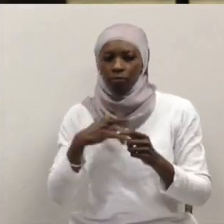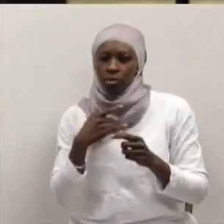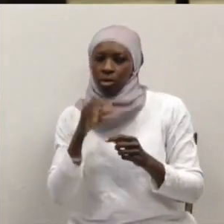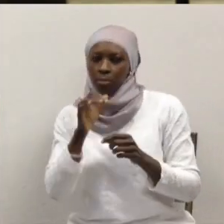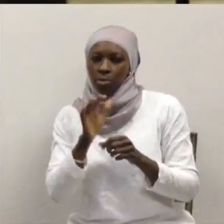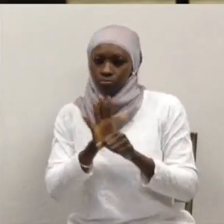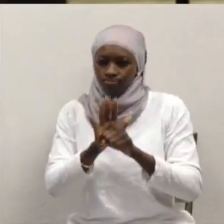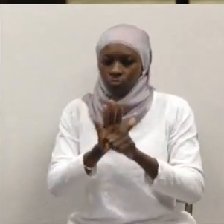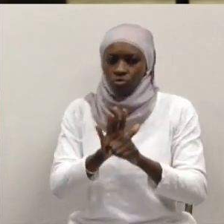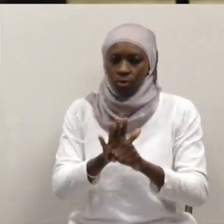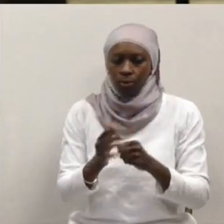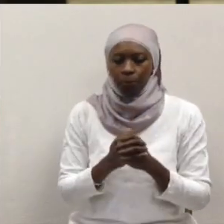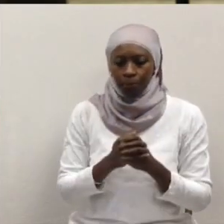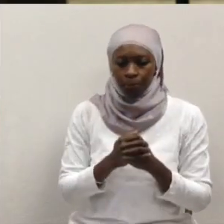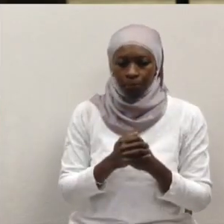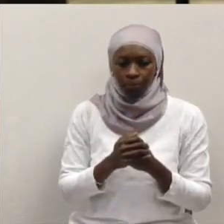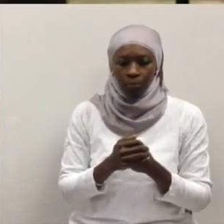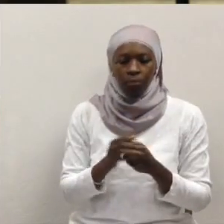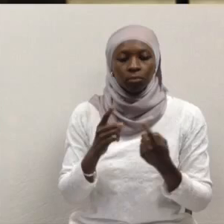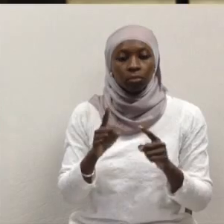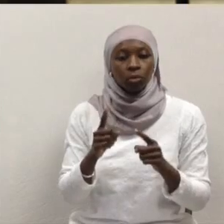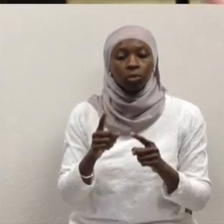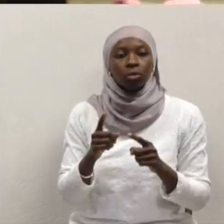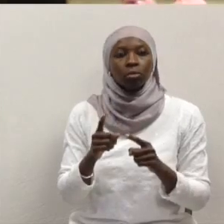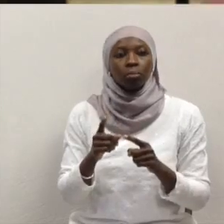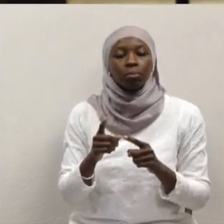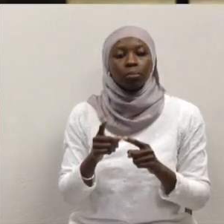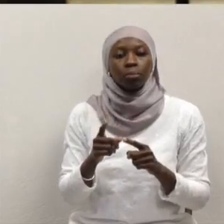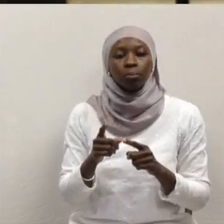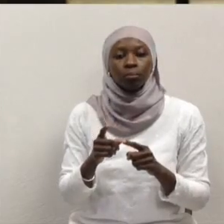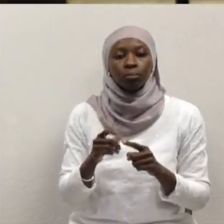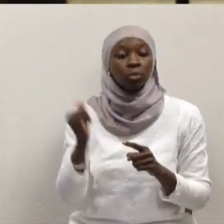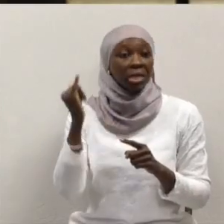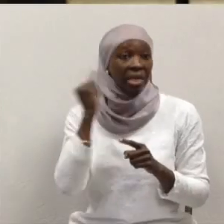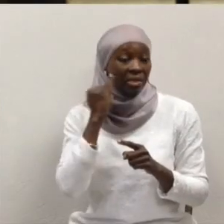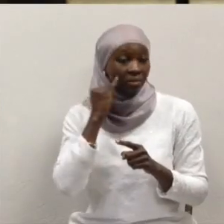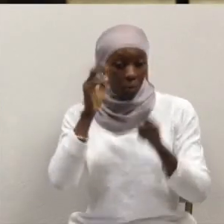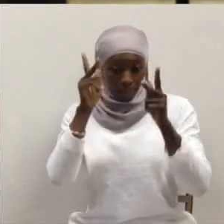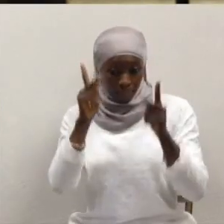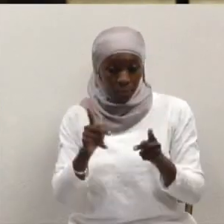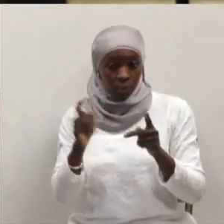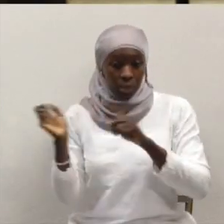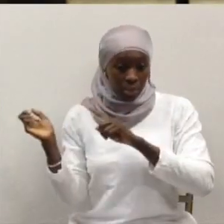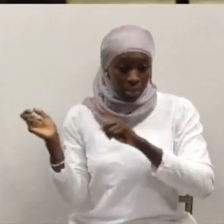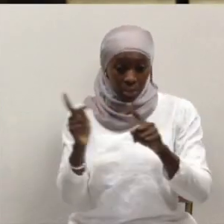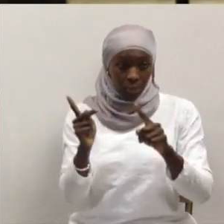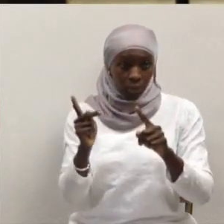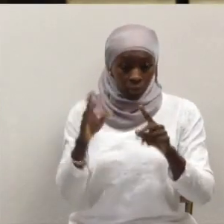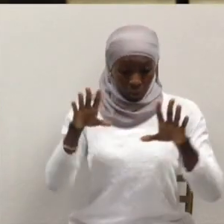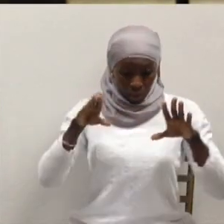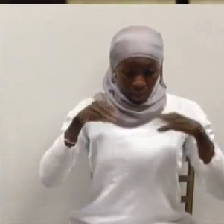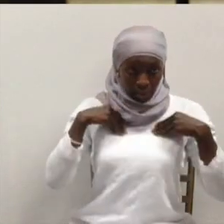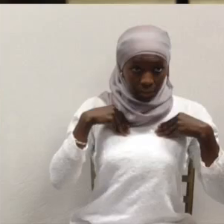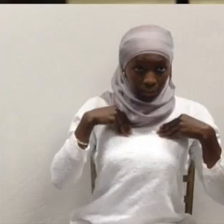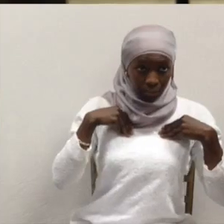condition that they would have to send back a person who's coming to accept faith and join the community.